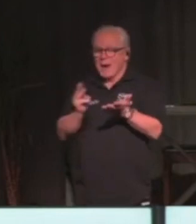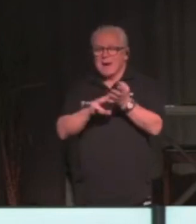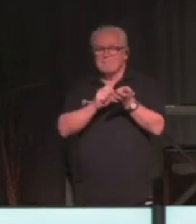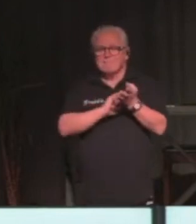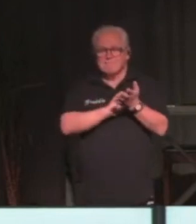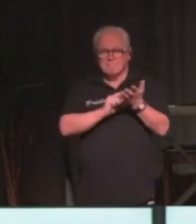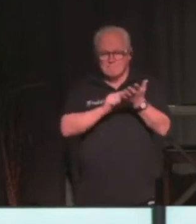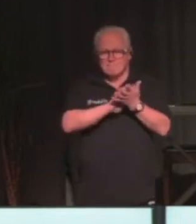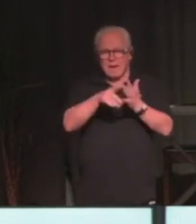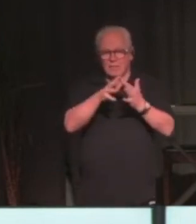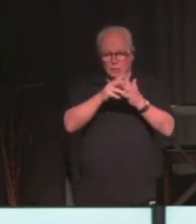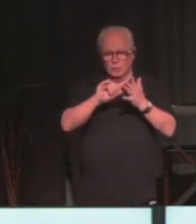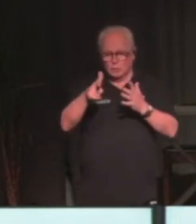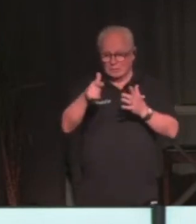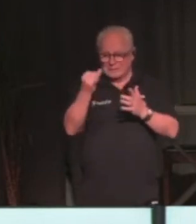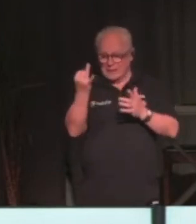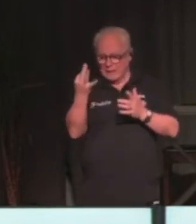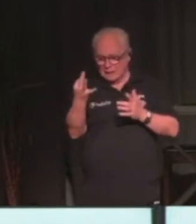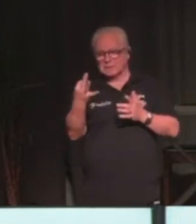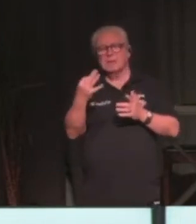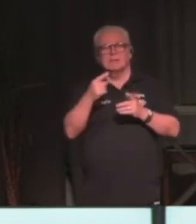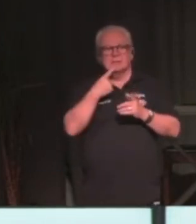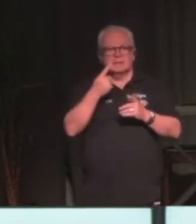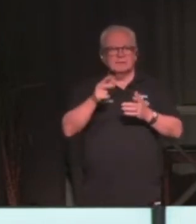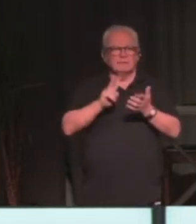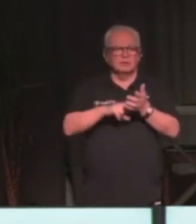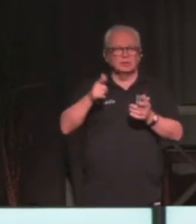verse 18 to 20, "Listen, all authority has been given to me.